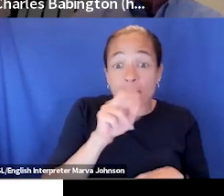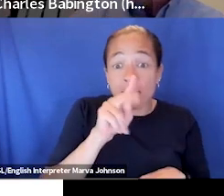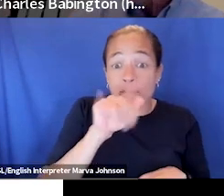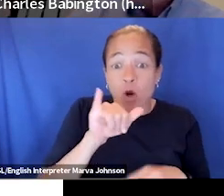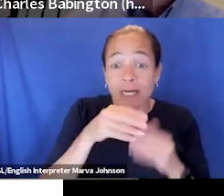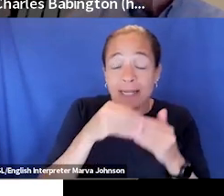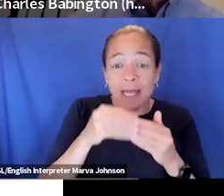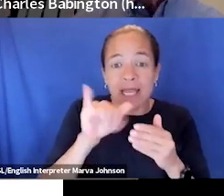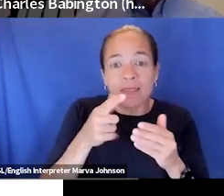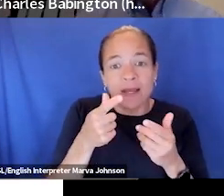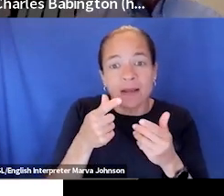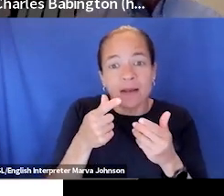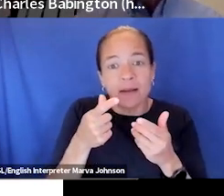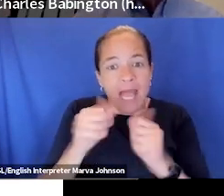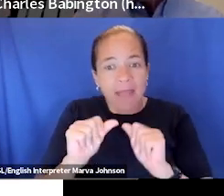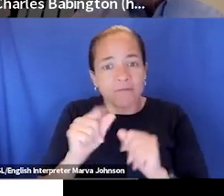Nice strong verb,